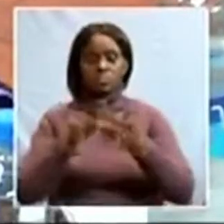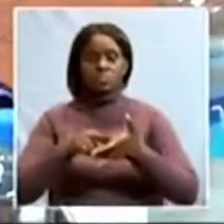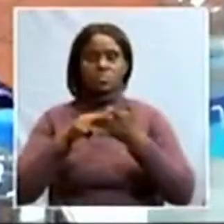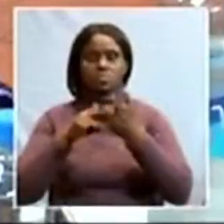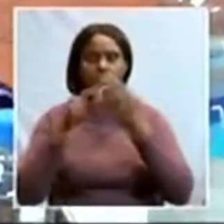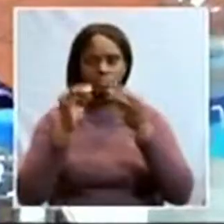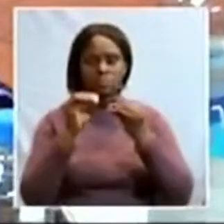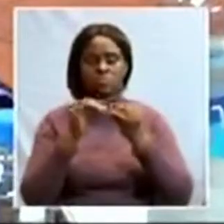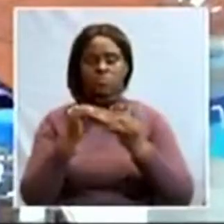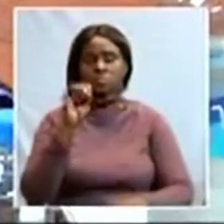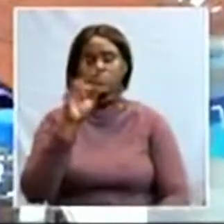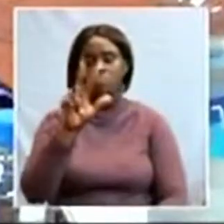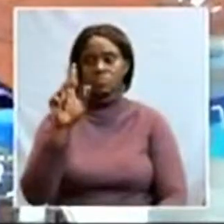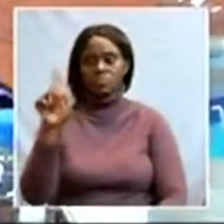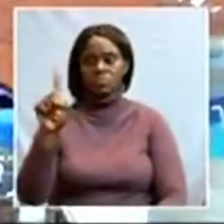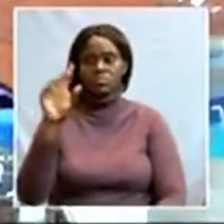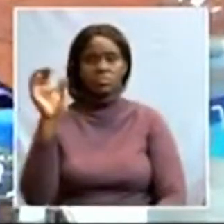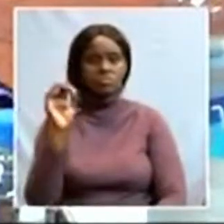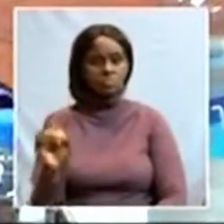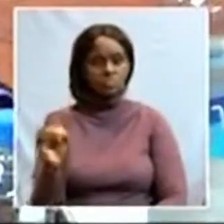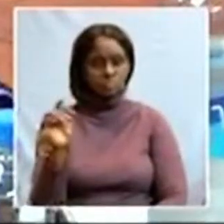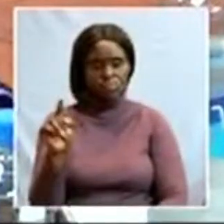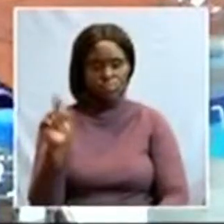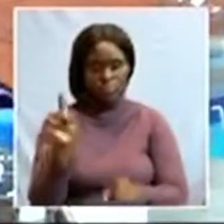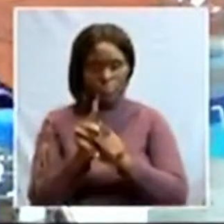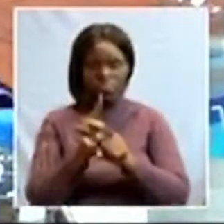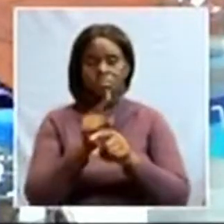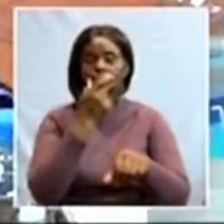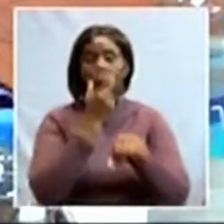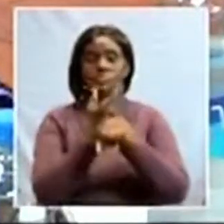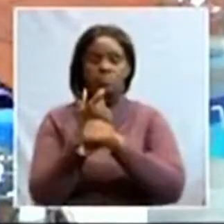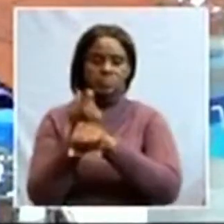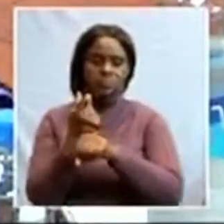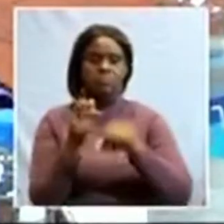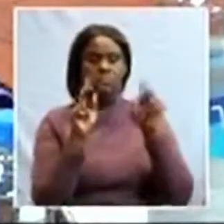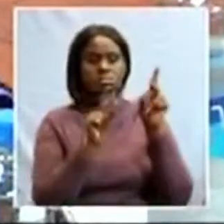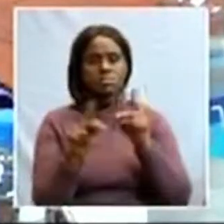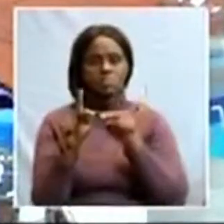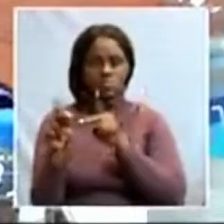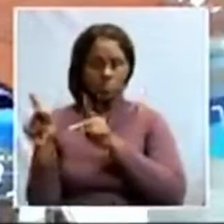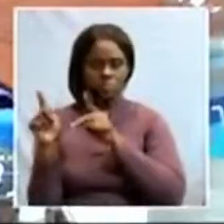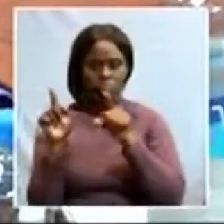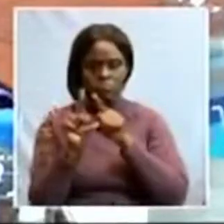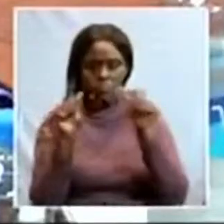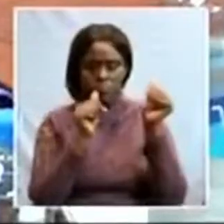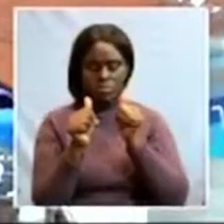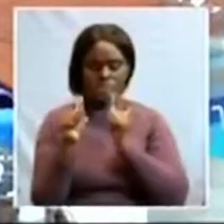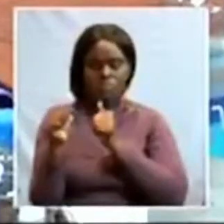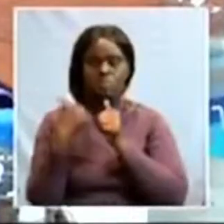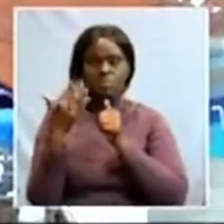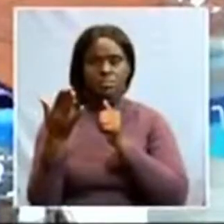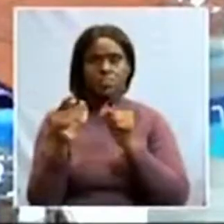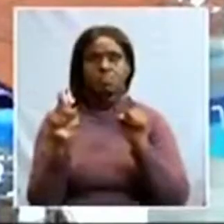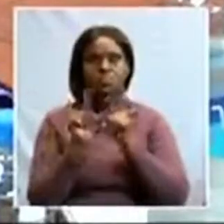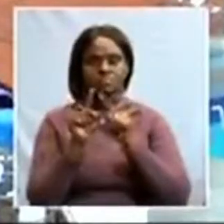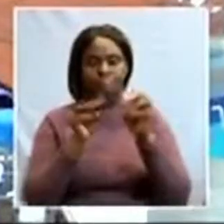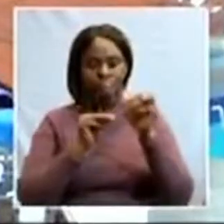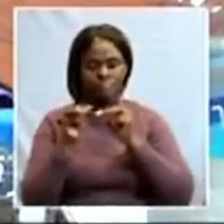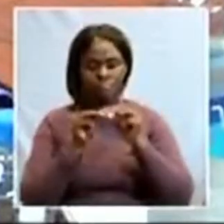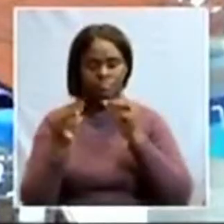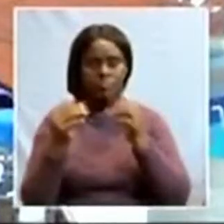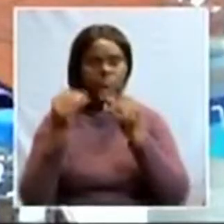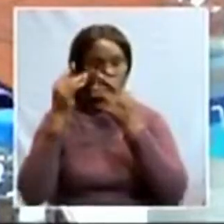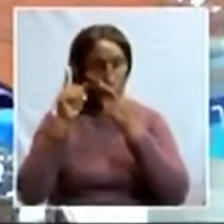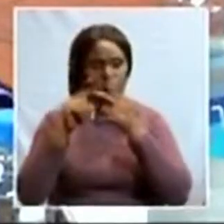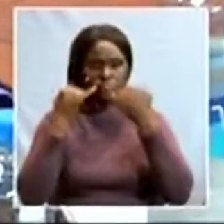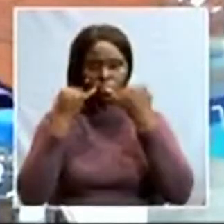representing a 31% adverse performance. Action taken. Management wishes